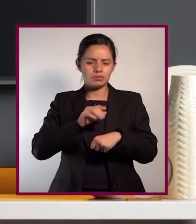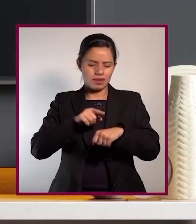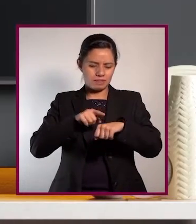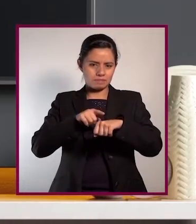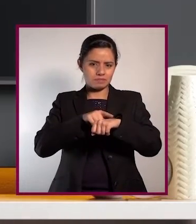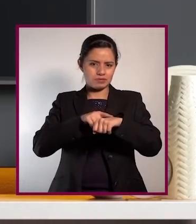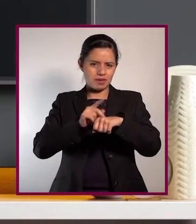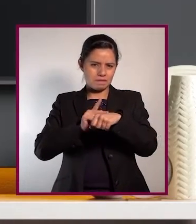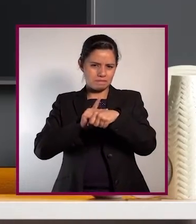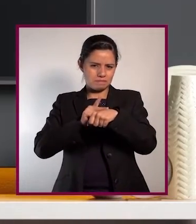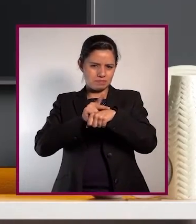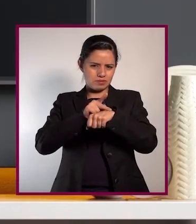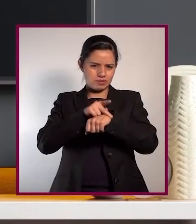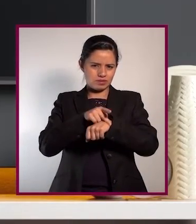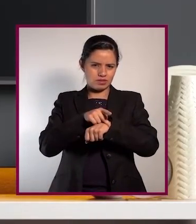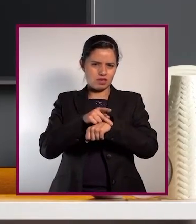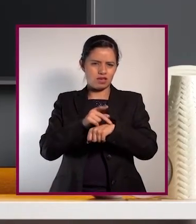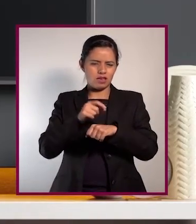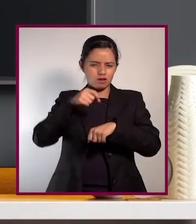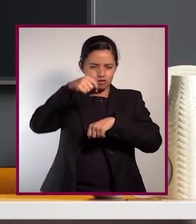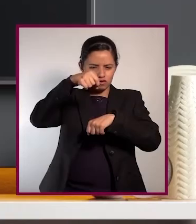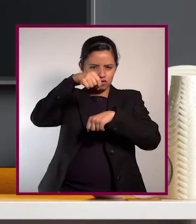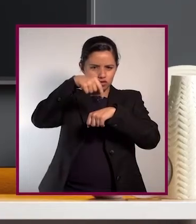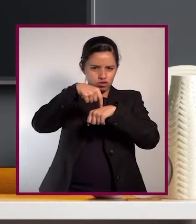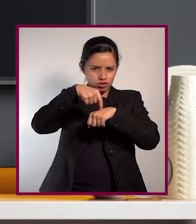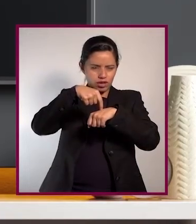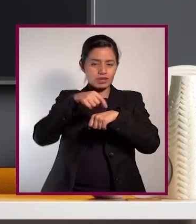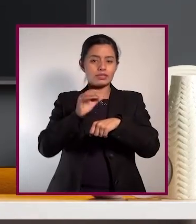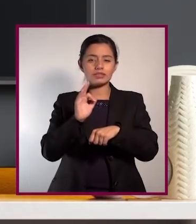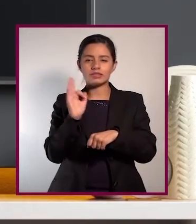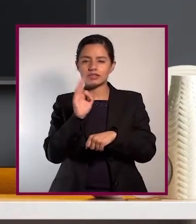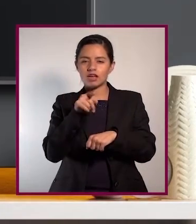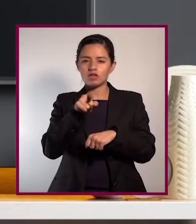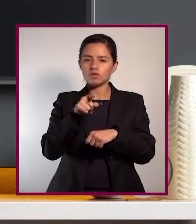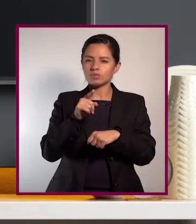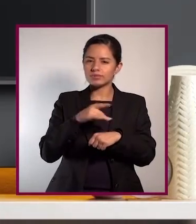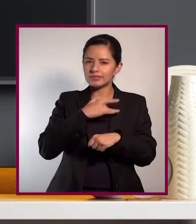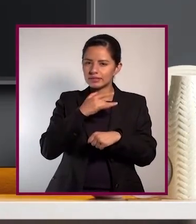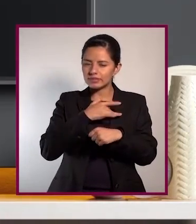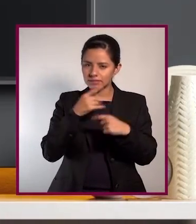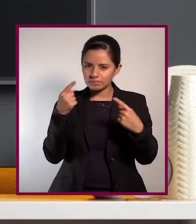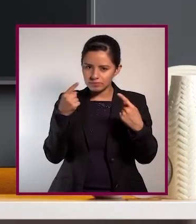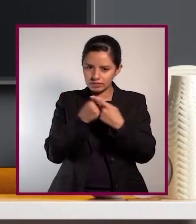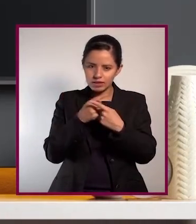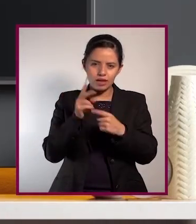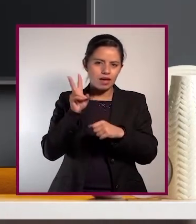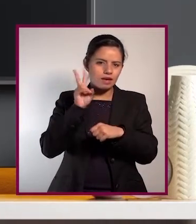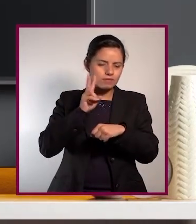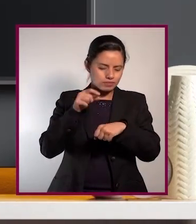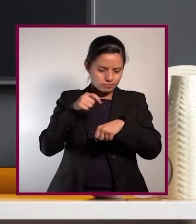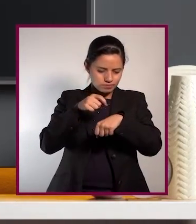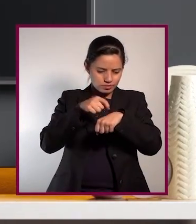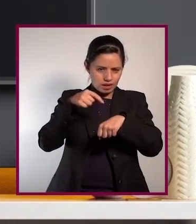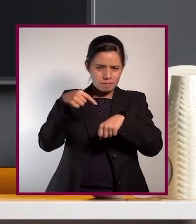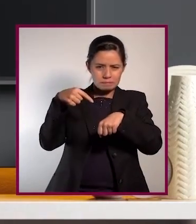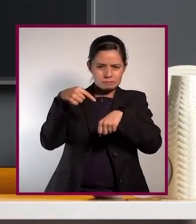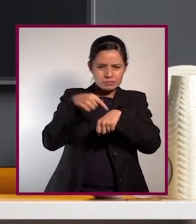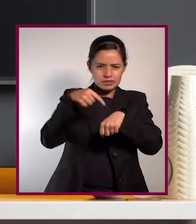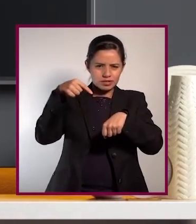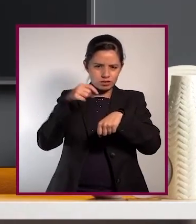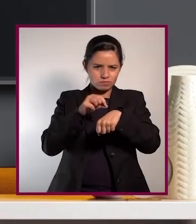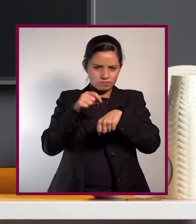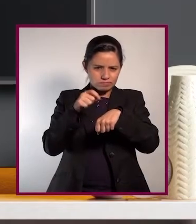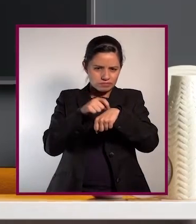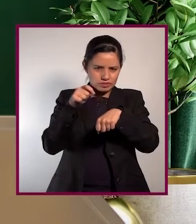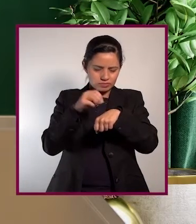The doctor puts on your skin a lot of the substance to which you may be allergic and you make a little pinch